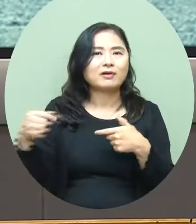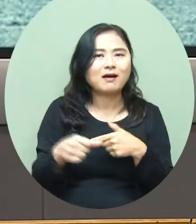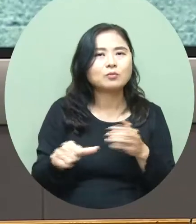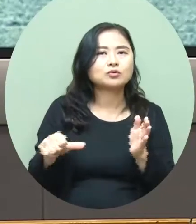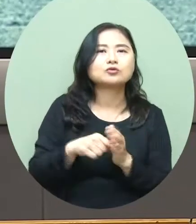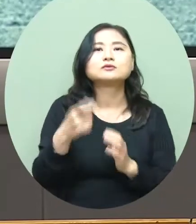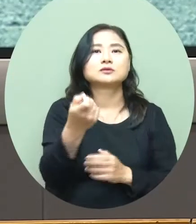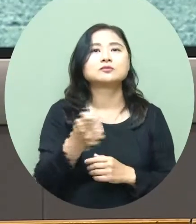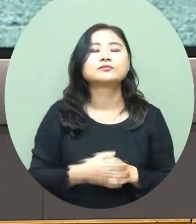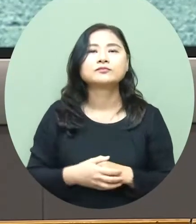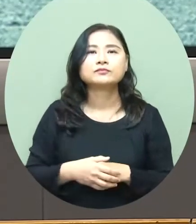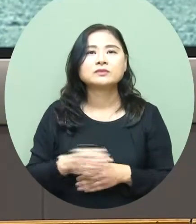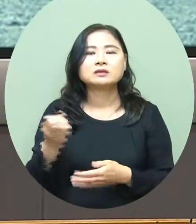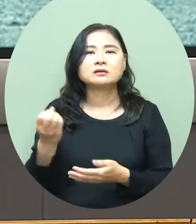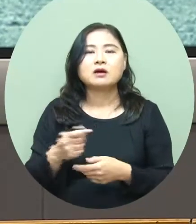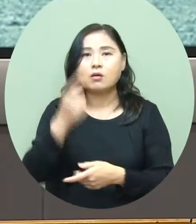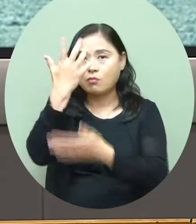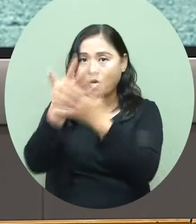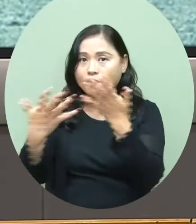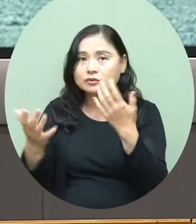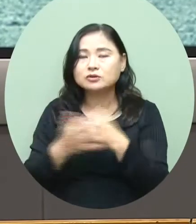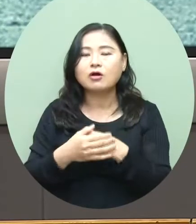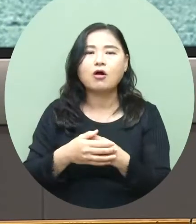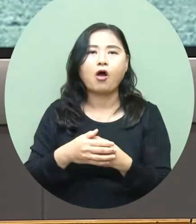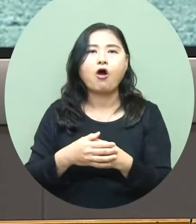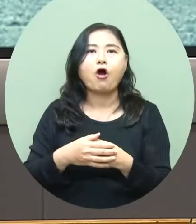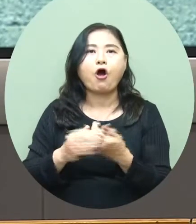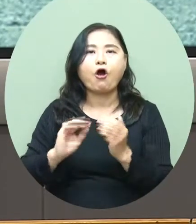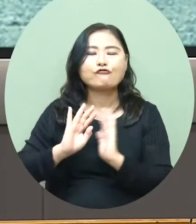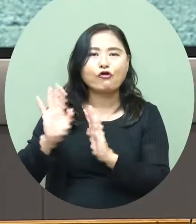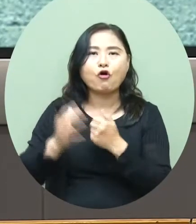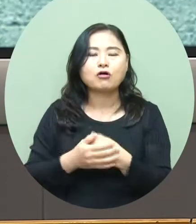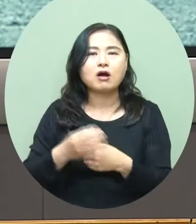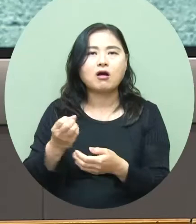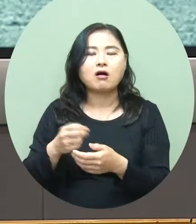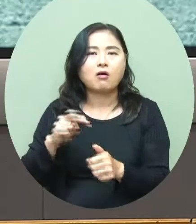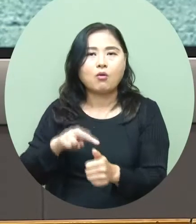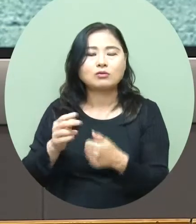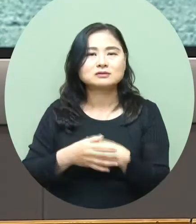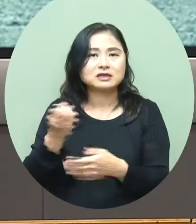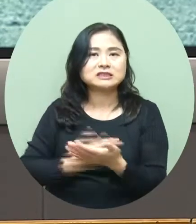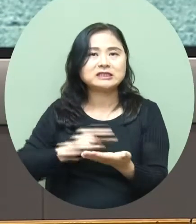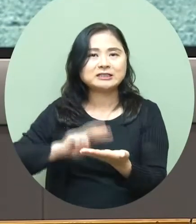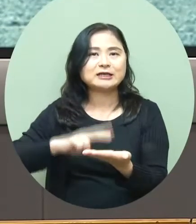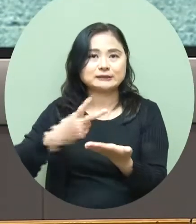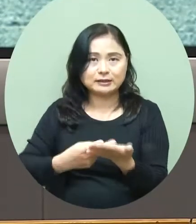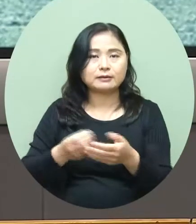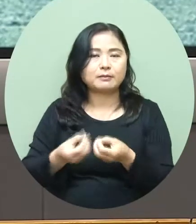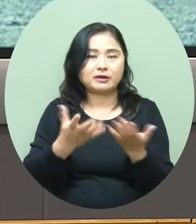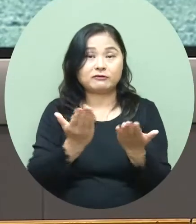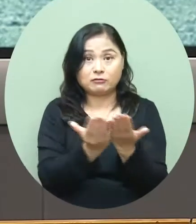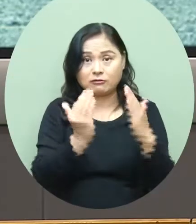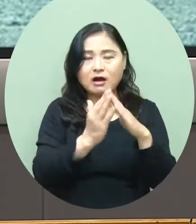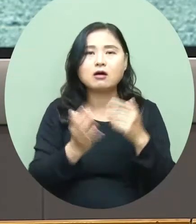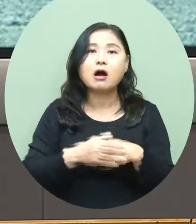of cases going into a school would be minimized. Of course, we'll update our prevention and control guidelines